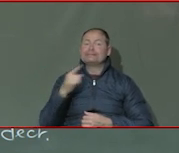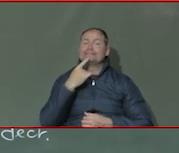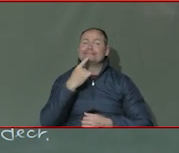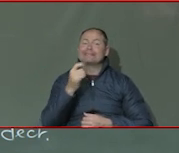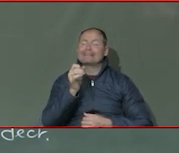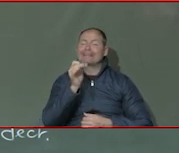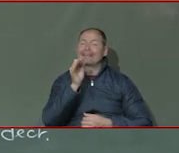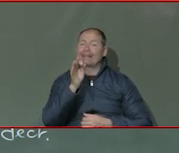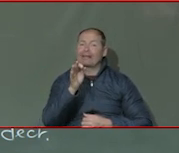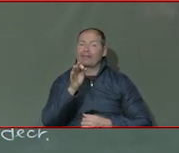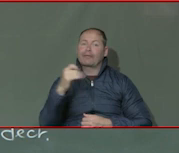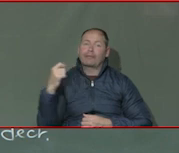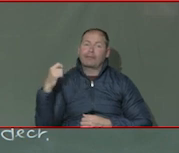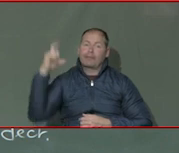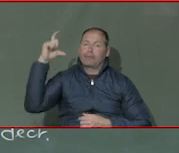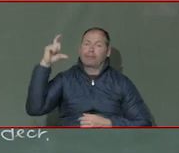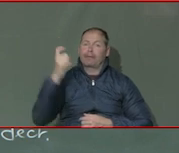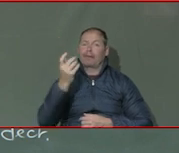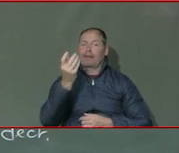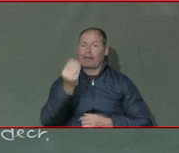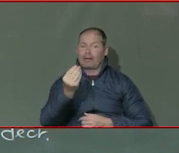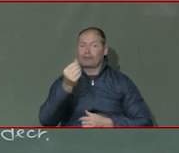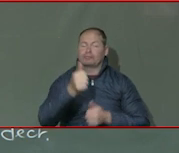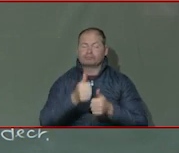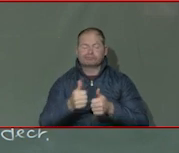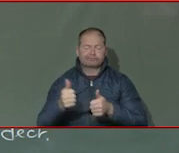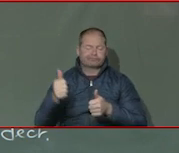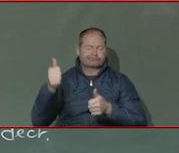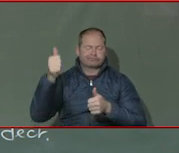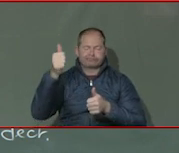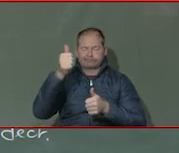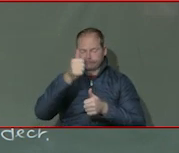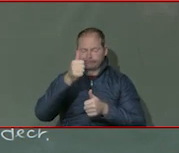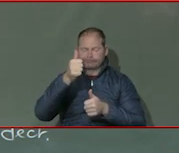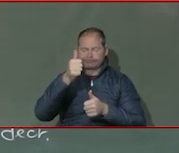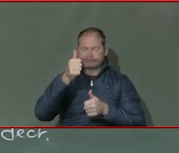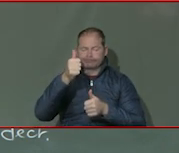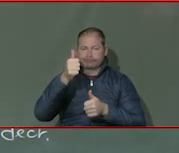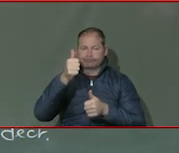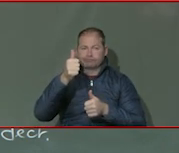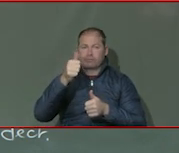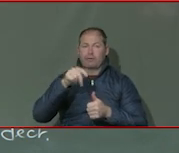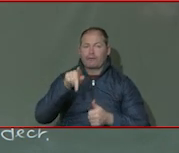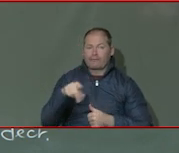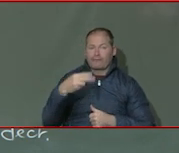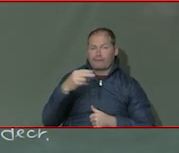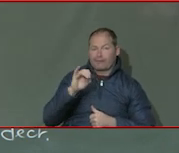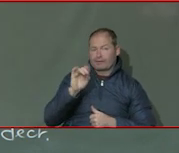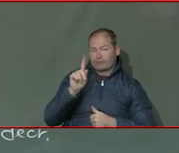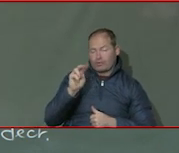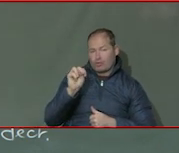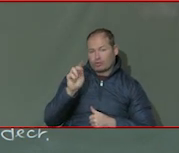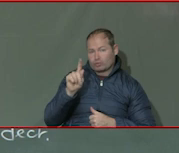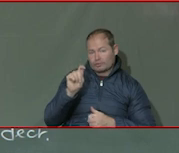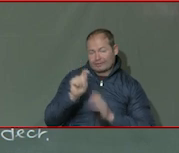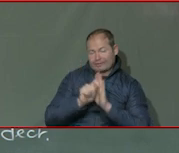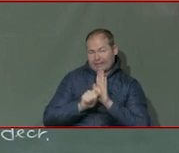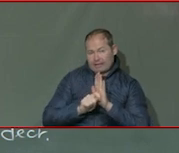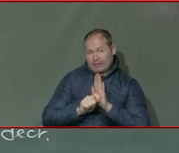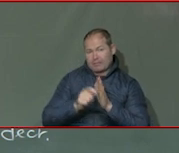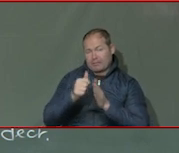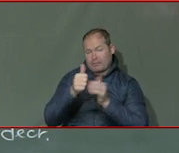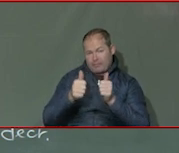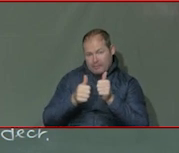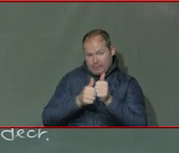the capital letter, it dominates the small one in the phenotype. For instance, a certain